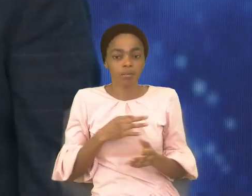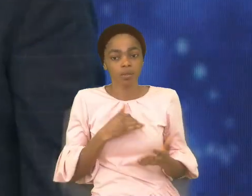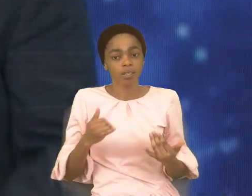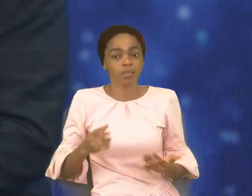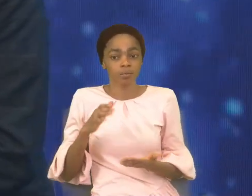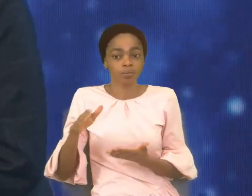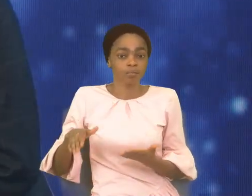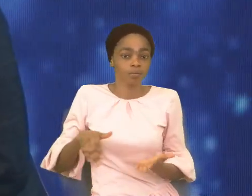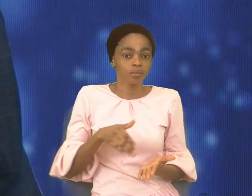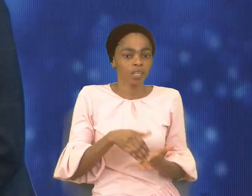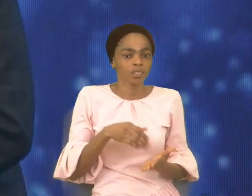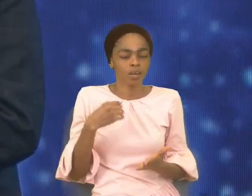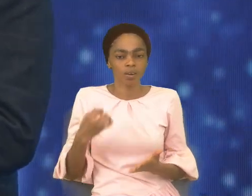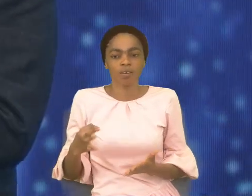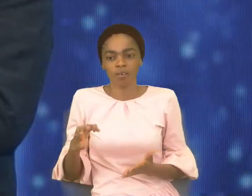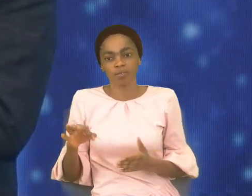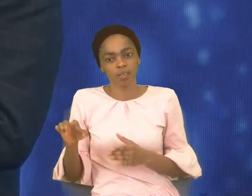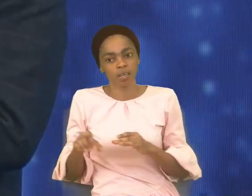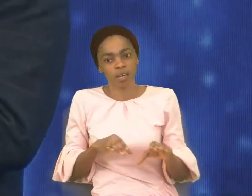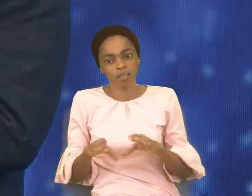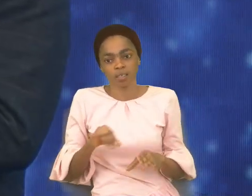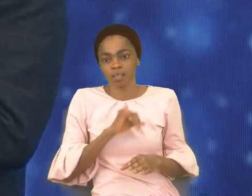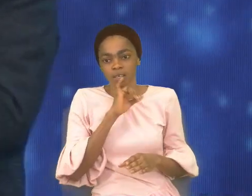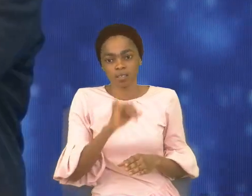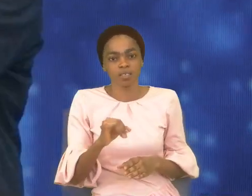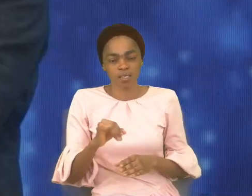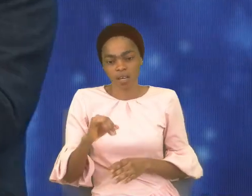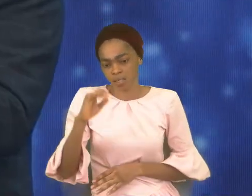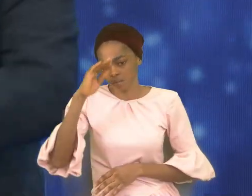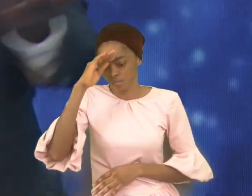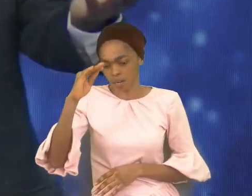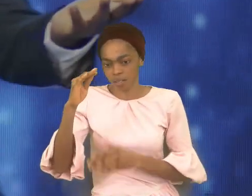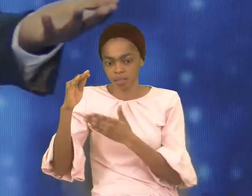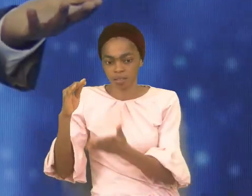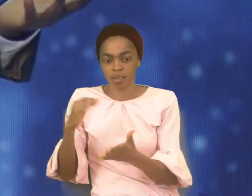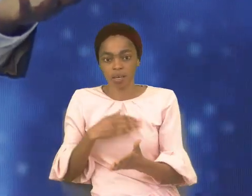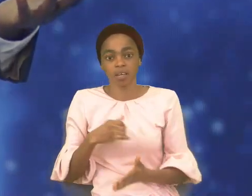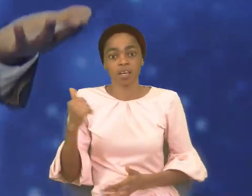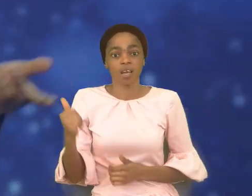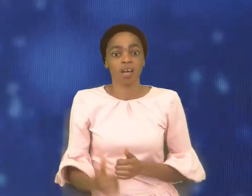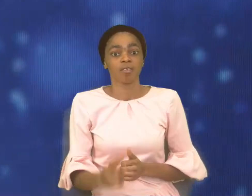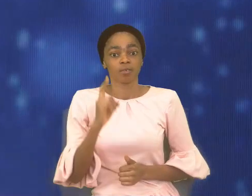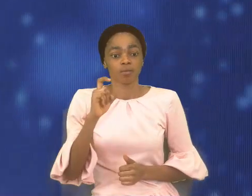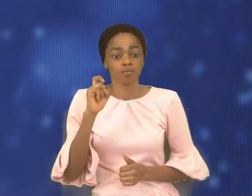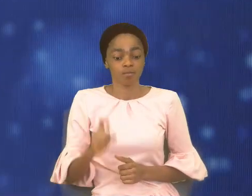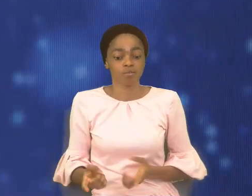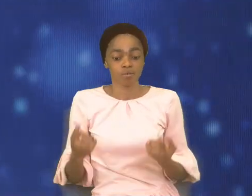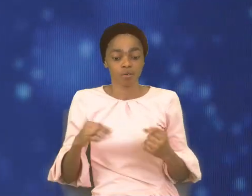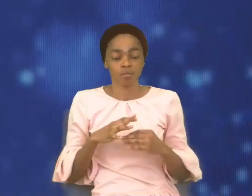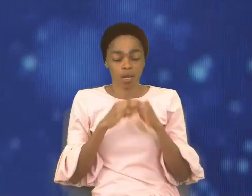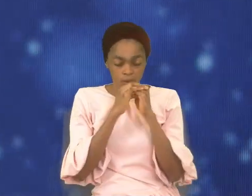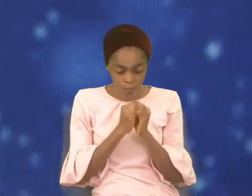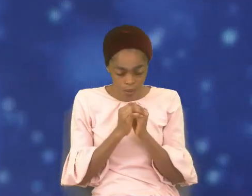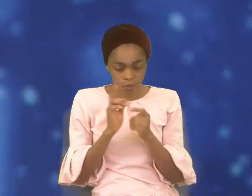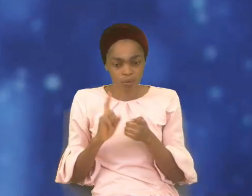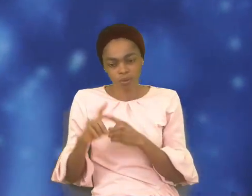there, and everybody must come and bow down to him. It's the woman there, everybody must